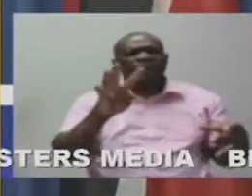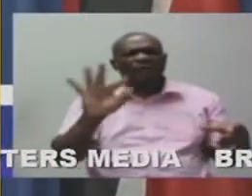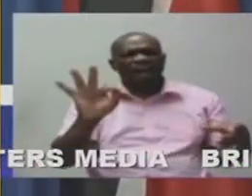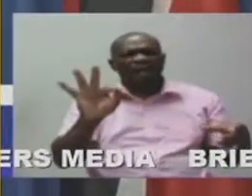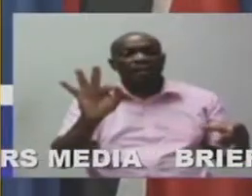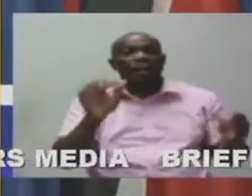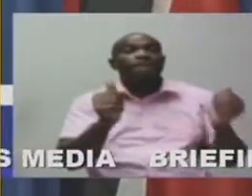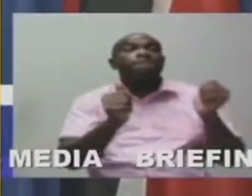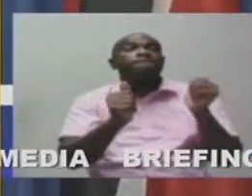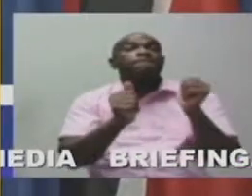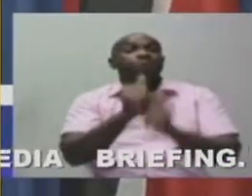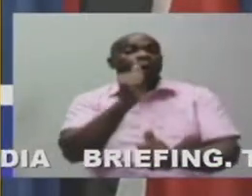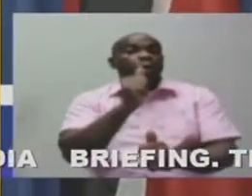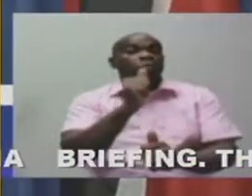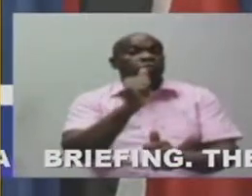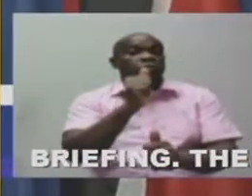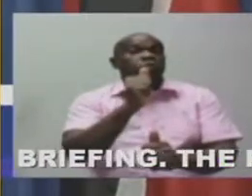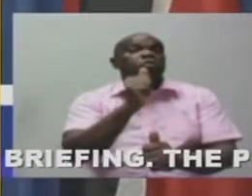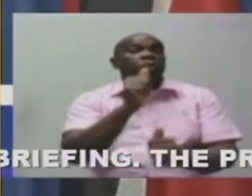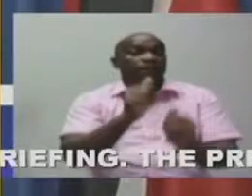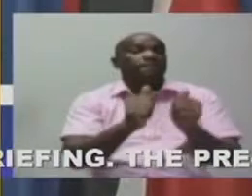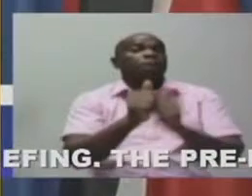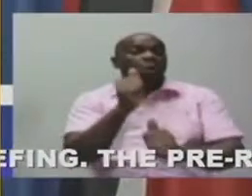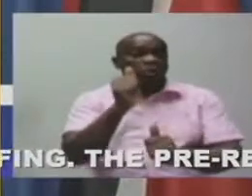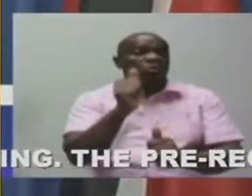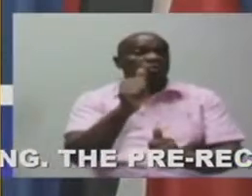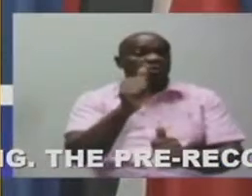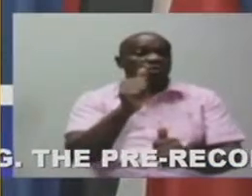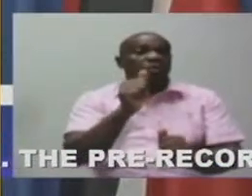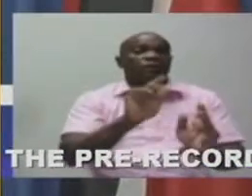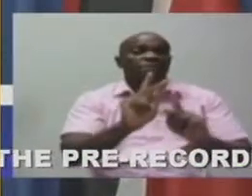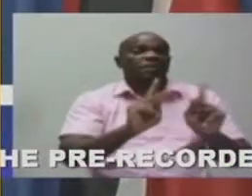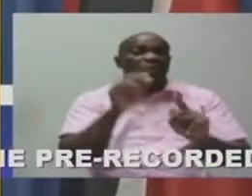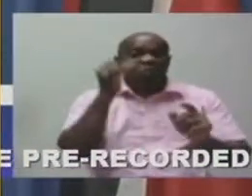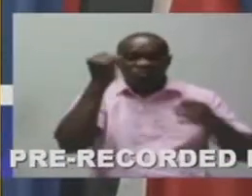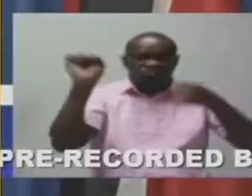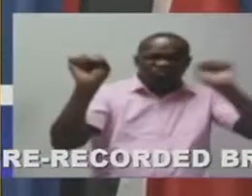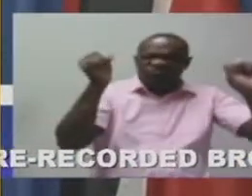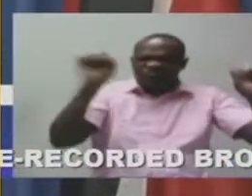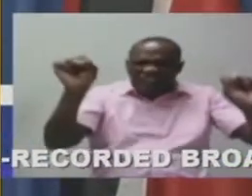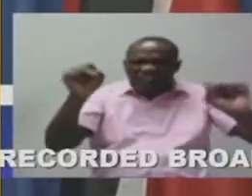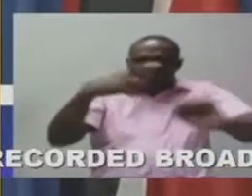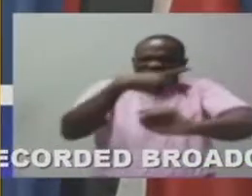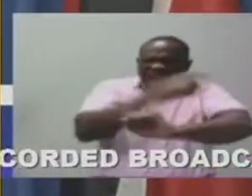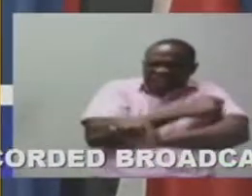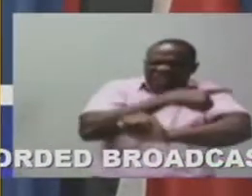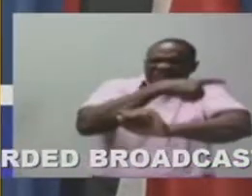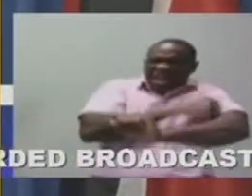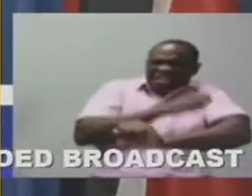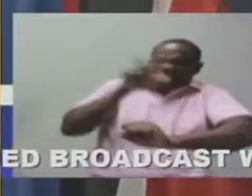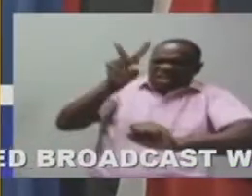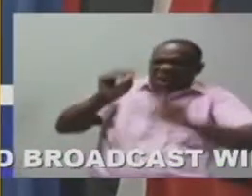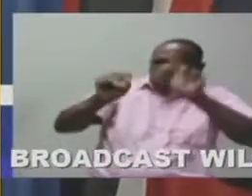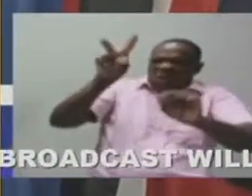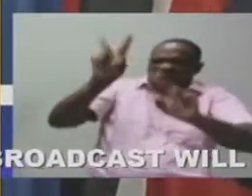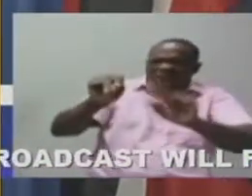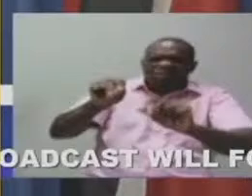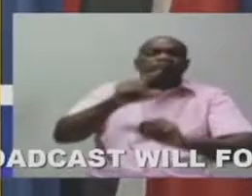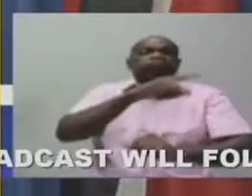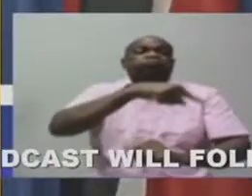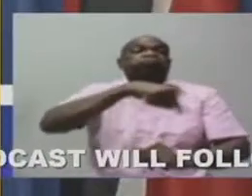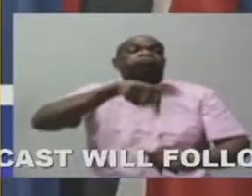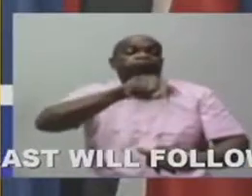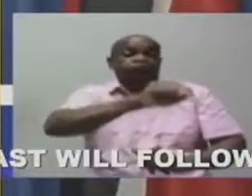the resistance is to being vaccinated. Largely because many